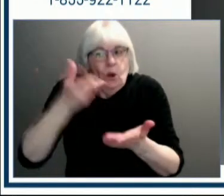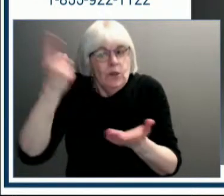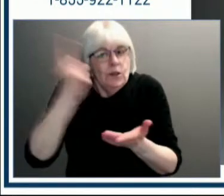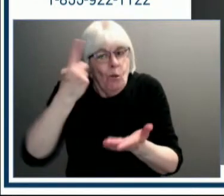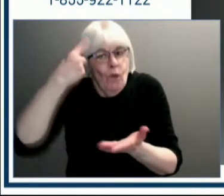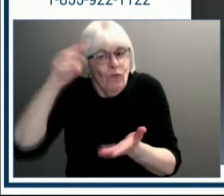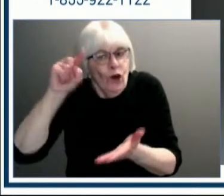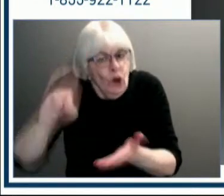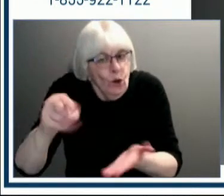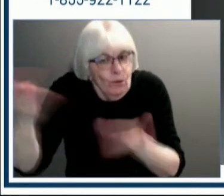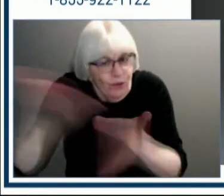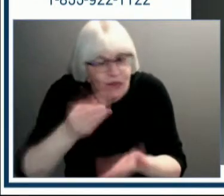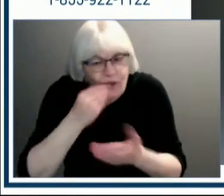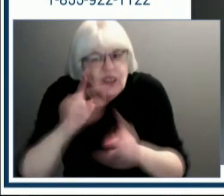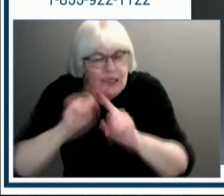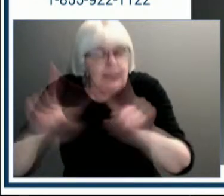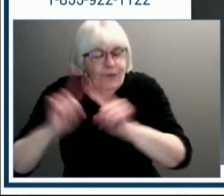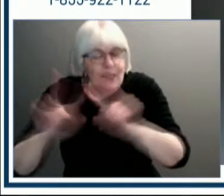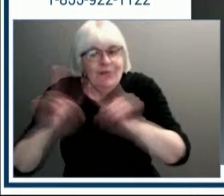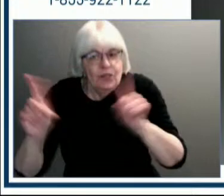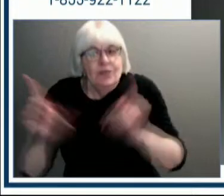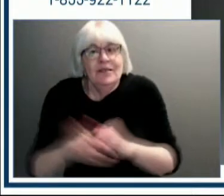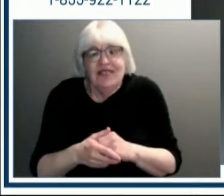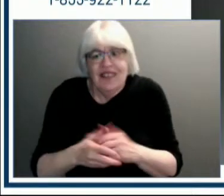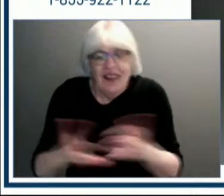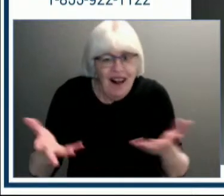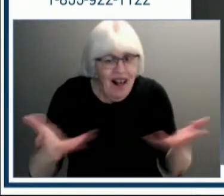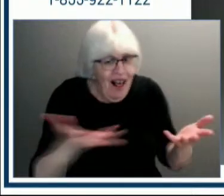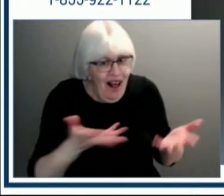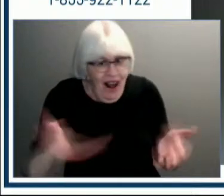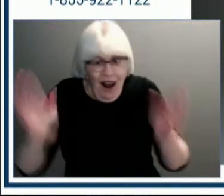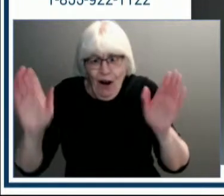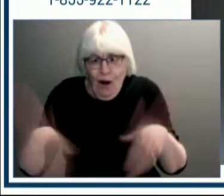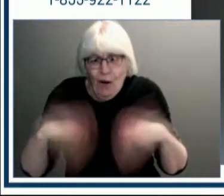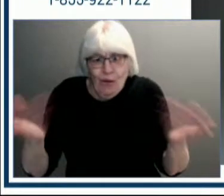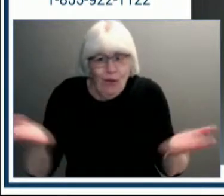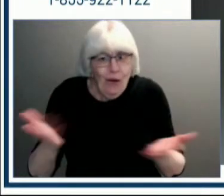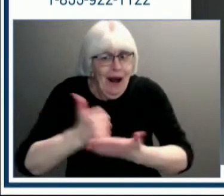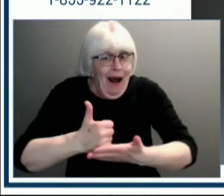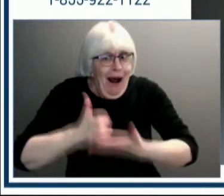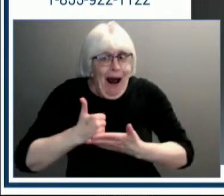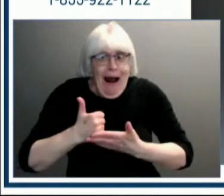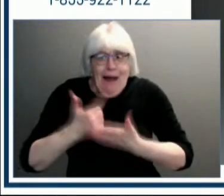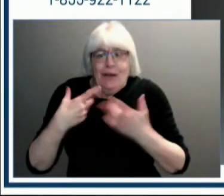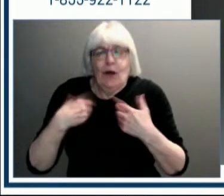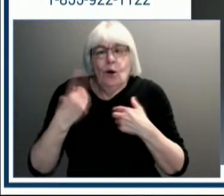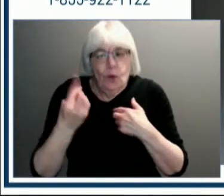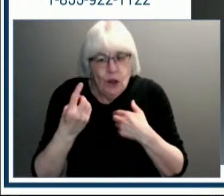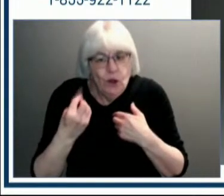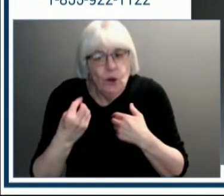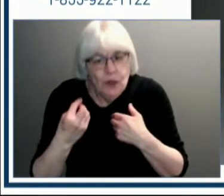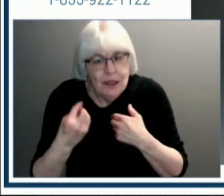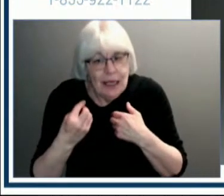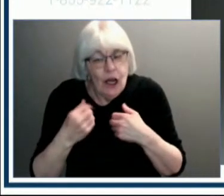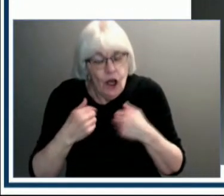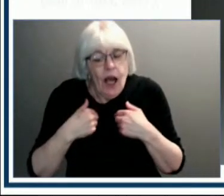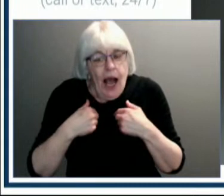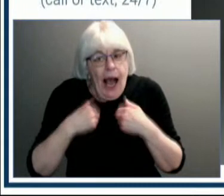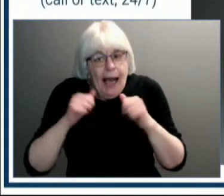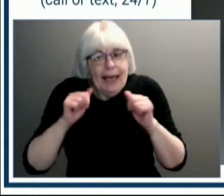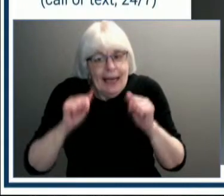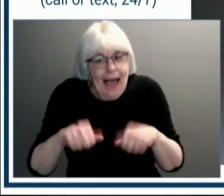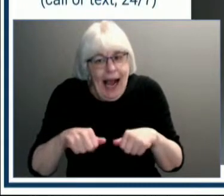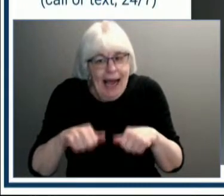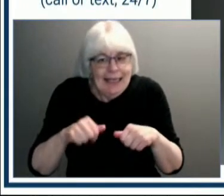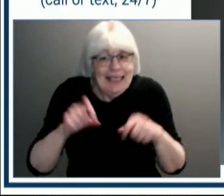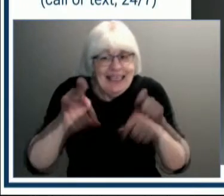absolutely have nobody to help you out, then it is acceptable to do those meet those essential other needs. And if you